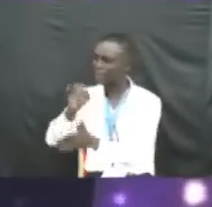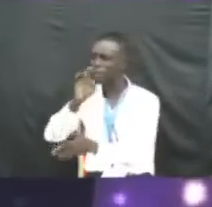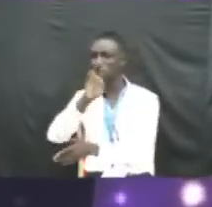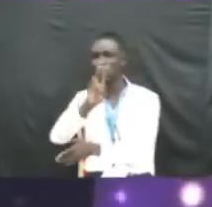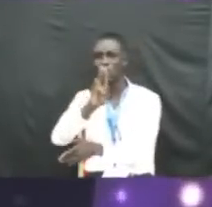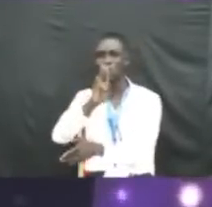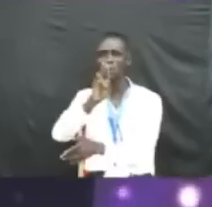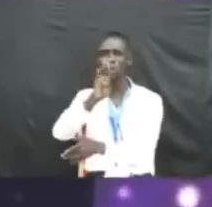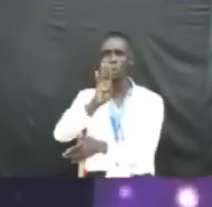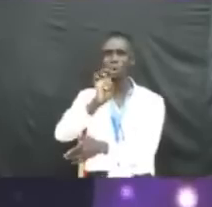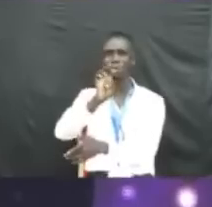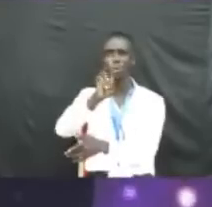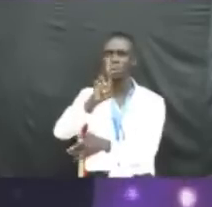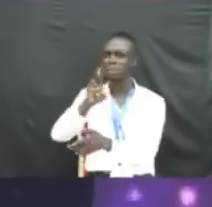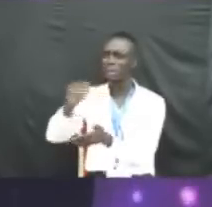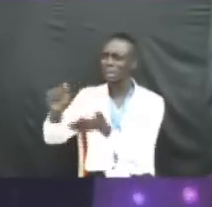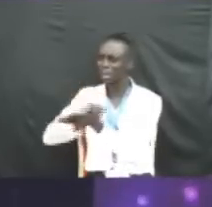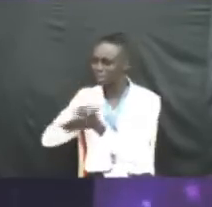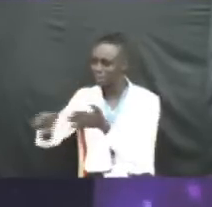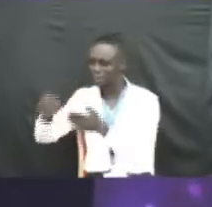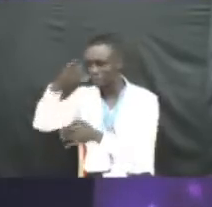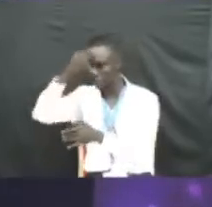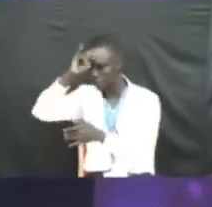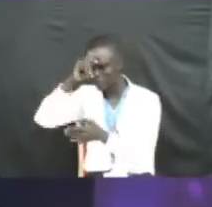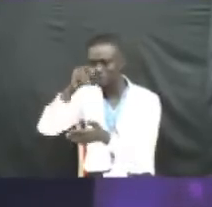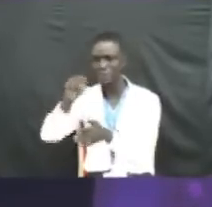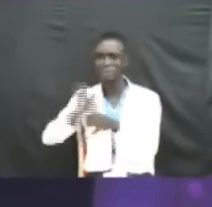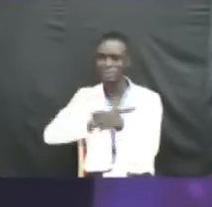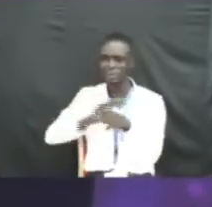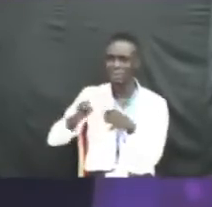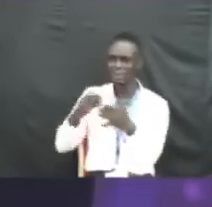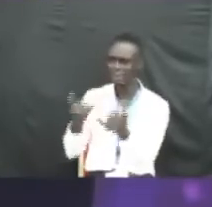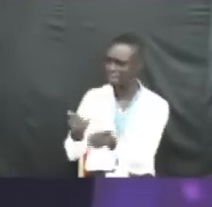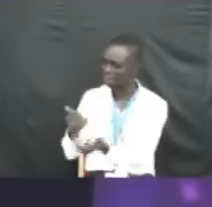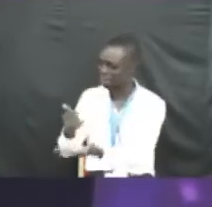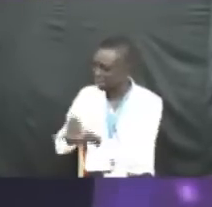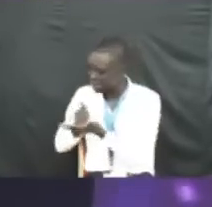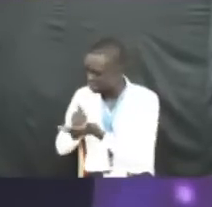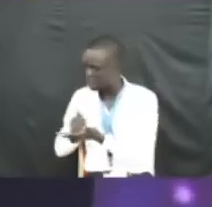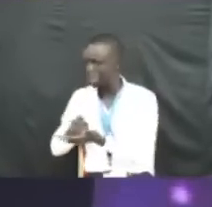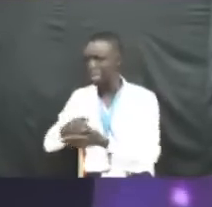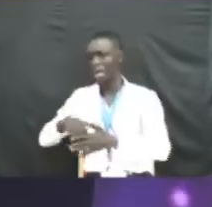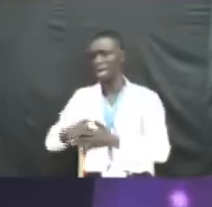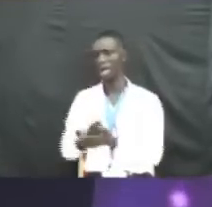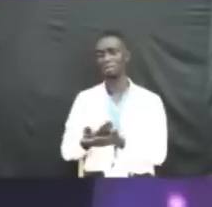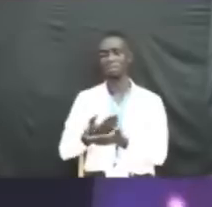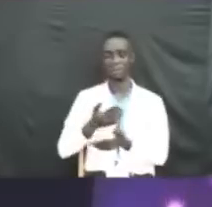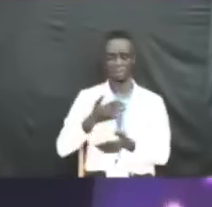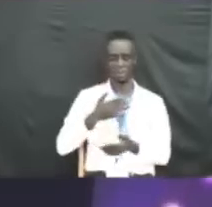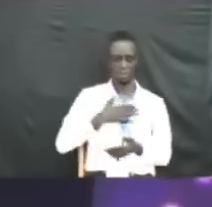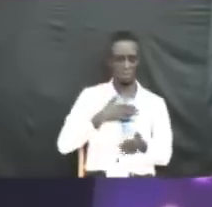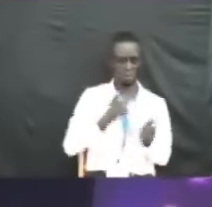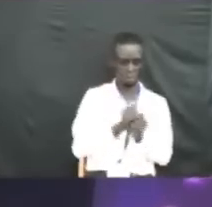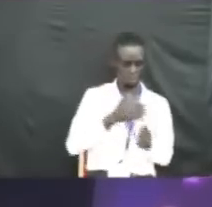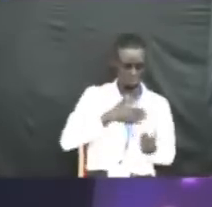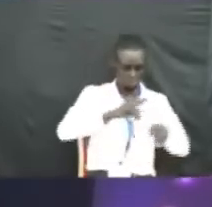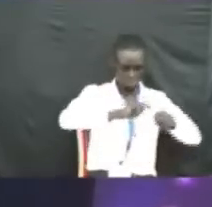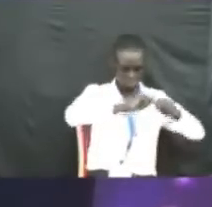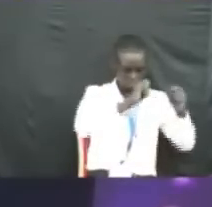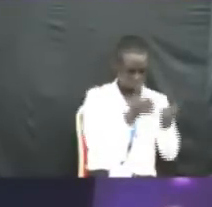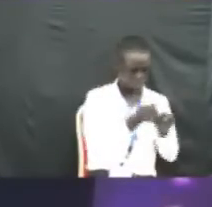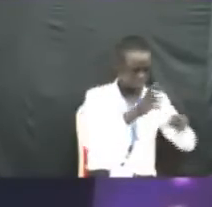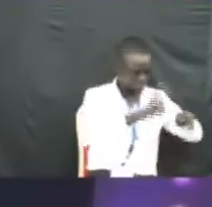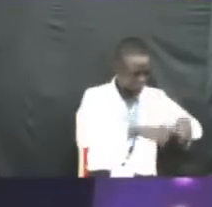So how can you help us? So we sat down with my team and said okay how do